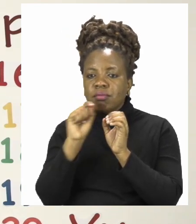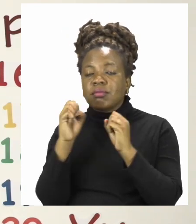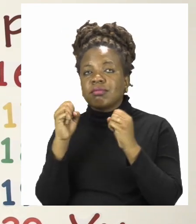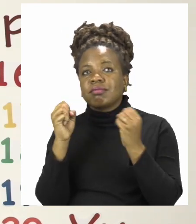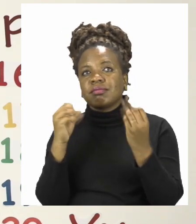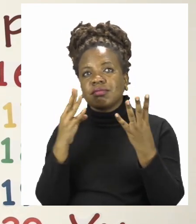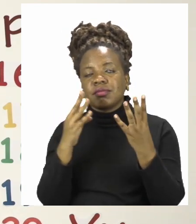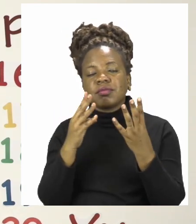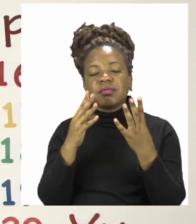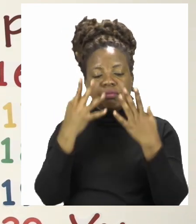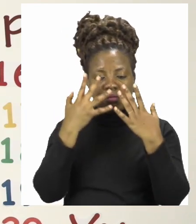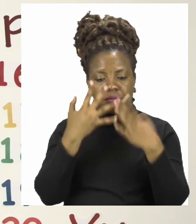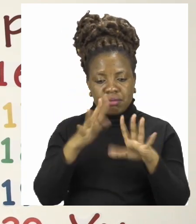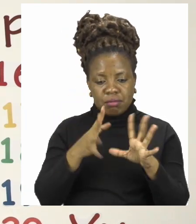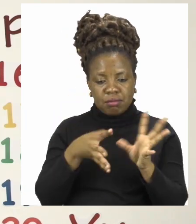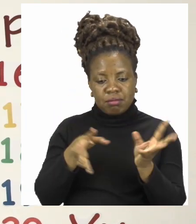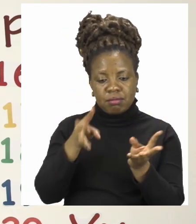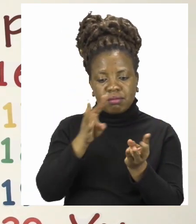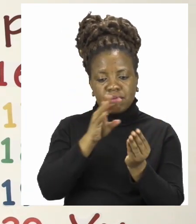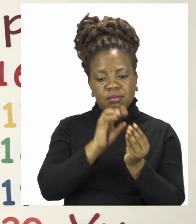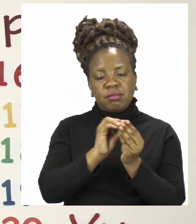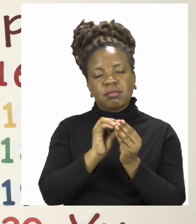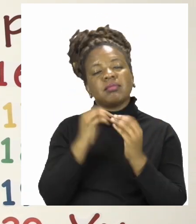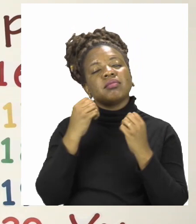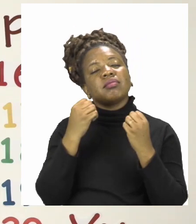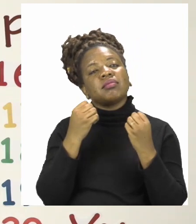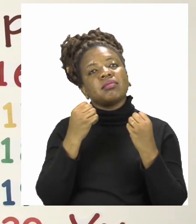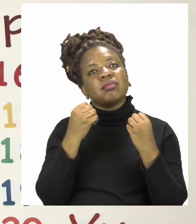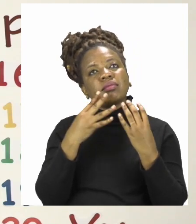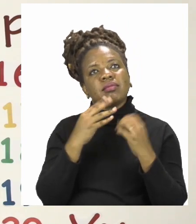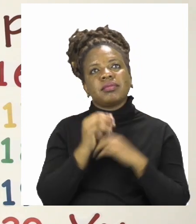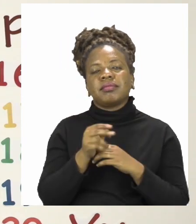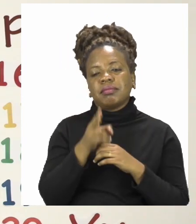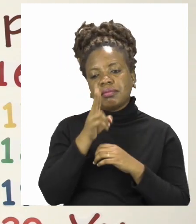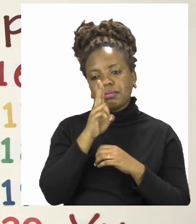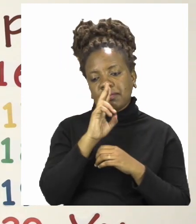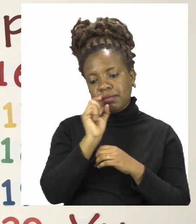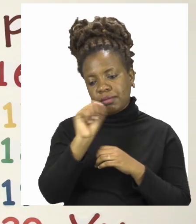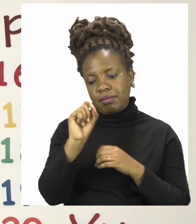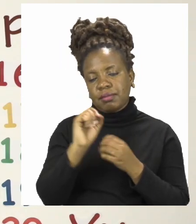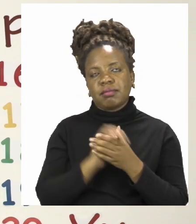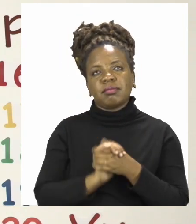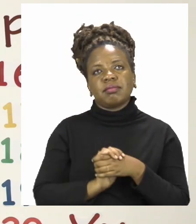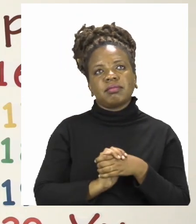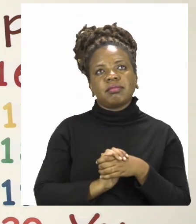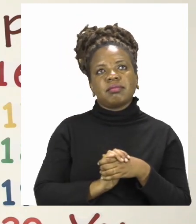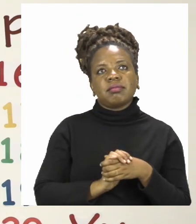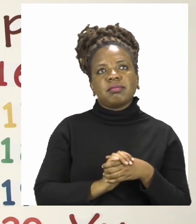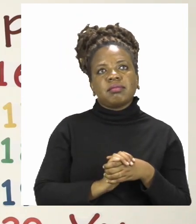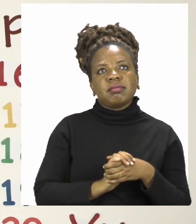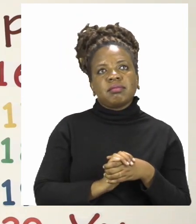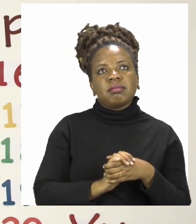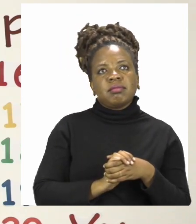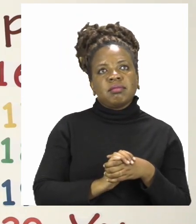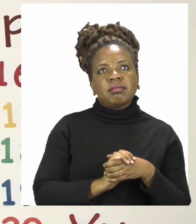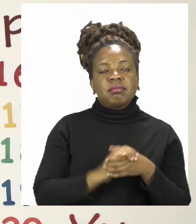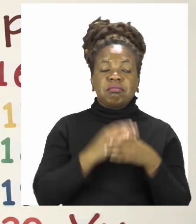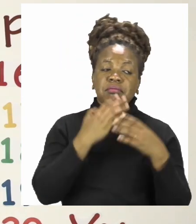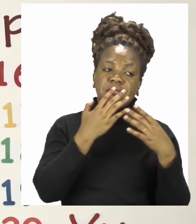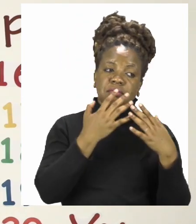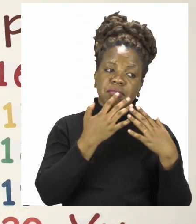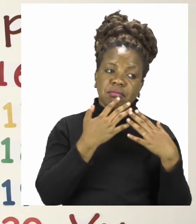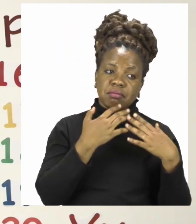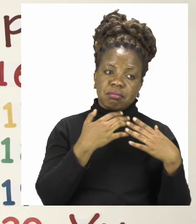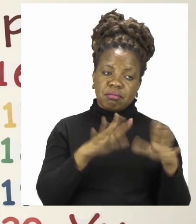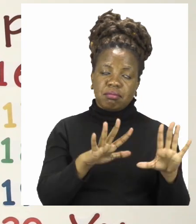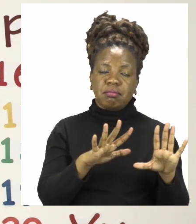everything in each of the sets and then you will get your answer. Now that we're done with that, before you start this work, I'd like you to